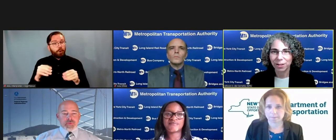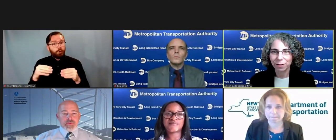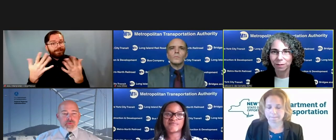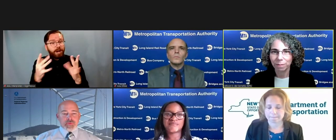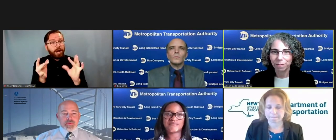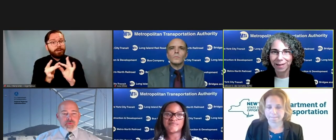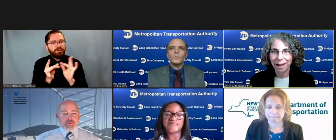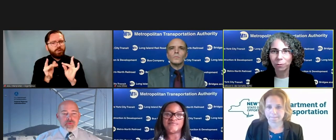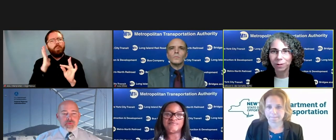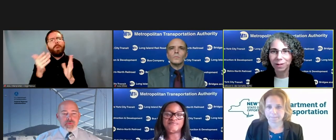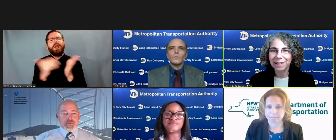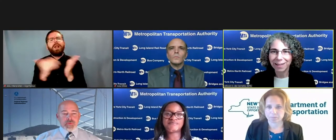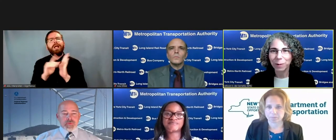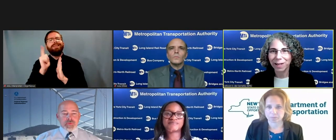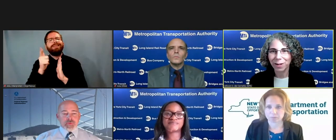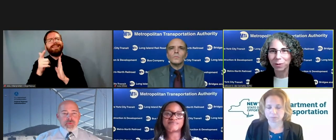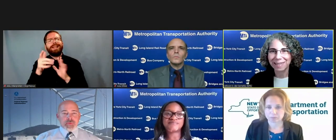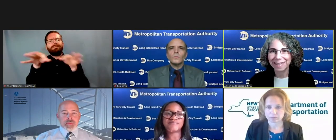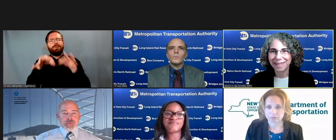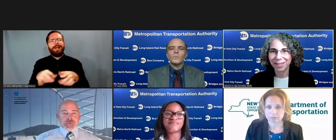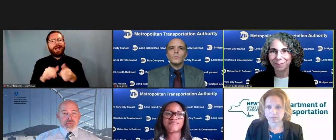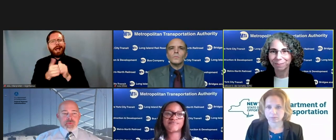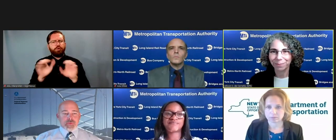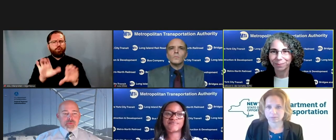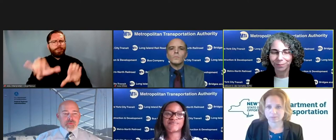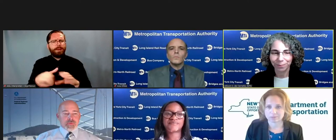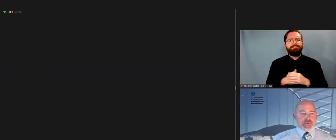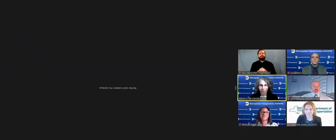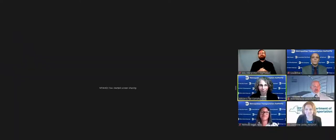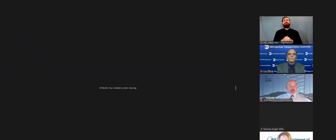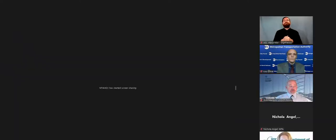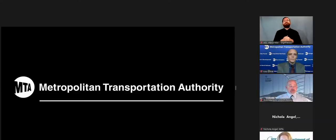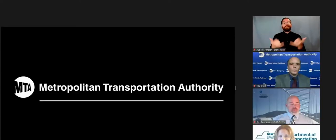in the session now let's begin our presentation